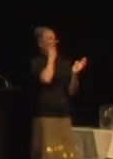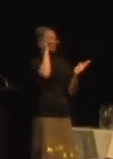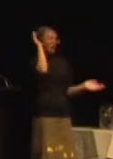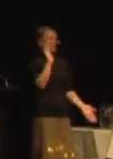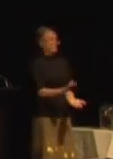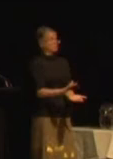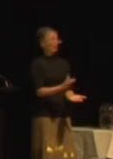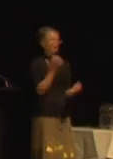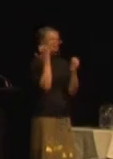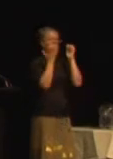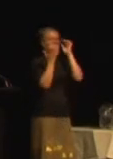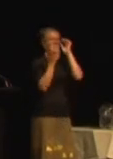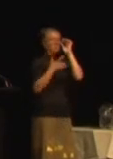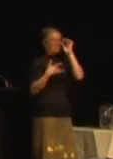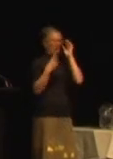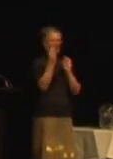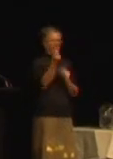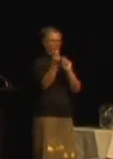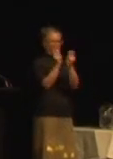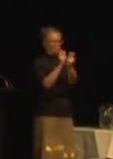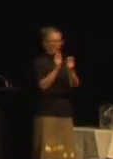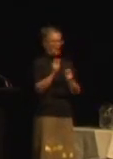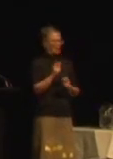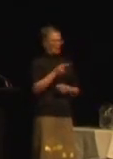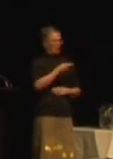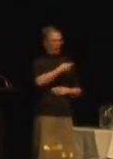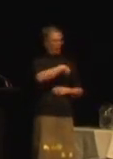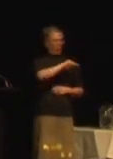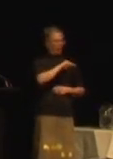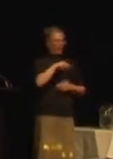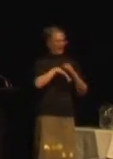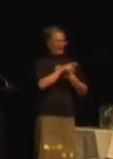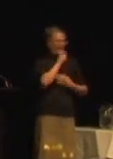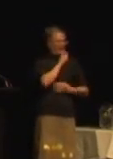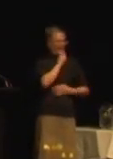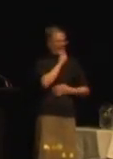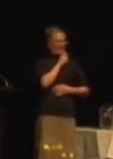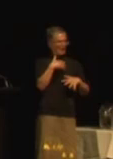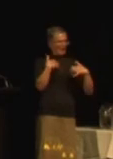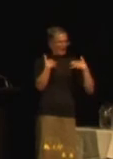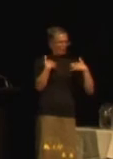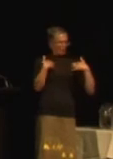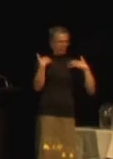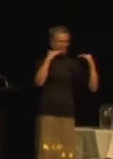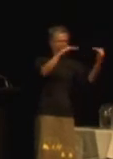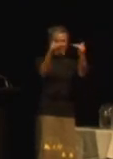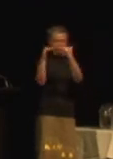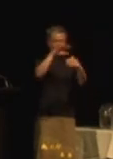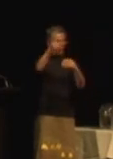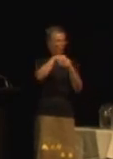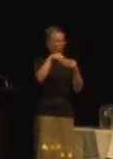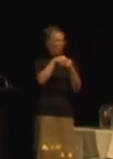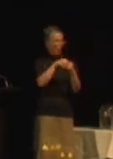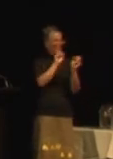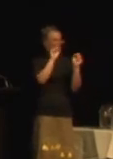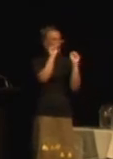in what feels like the blink of an eye. We in the media, and by extension those interested in democracy and all that, need to understand